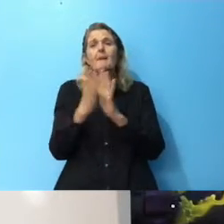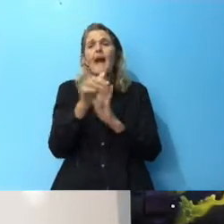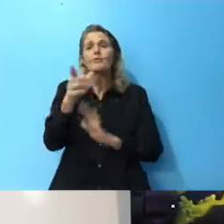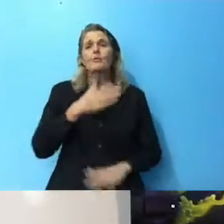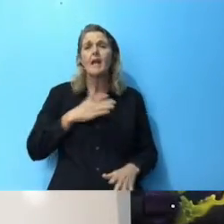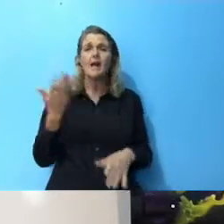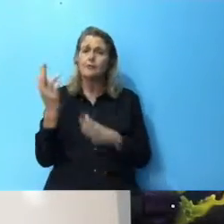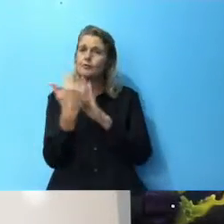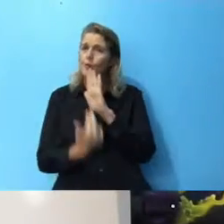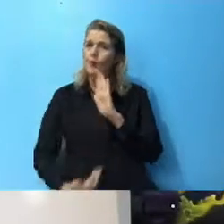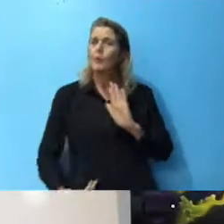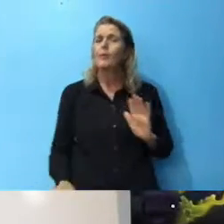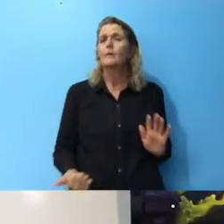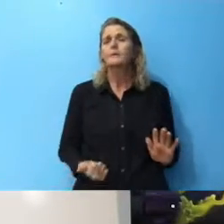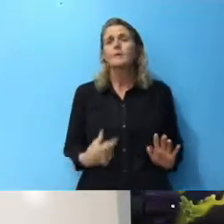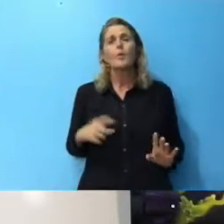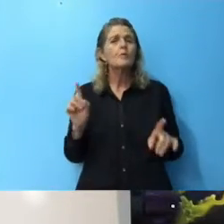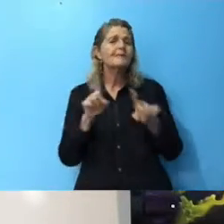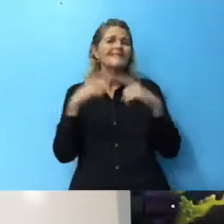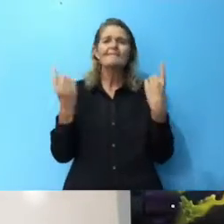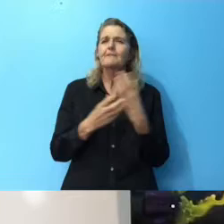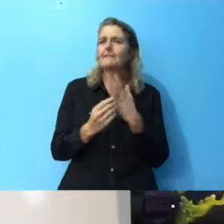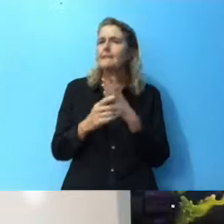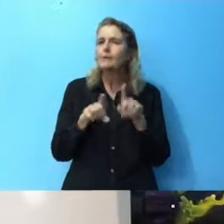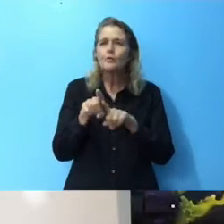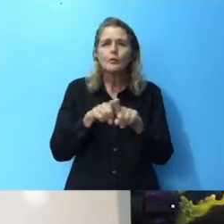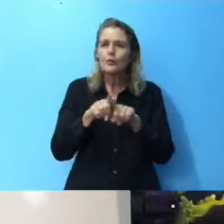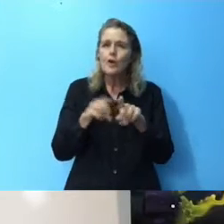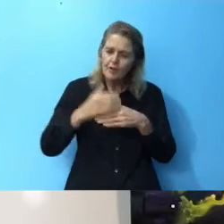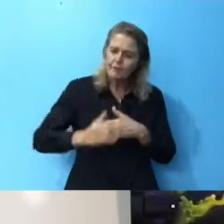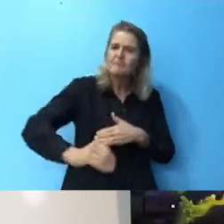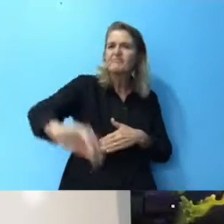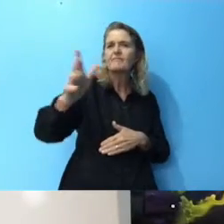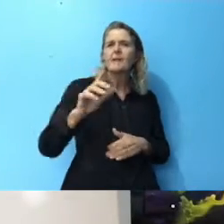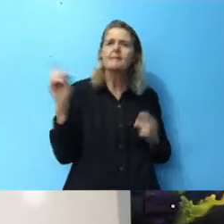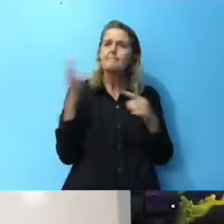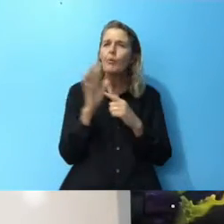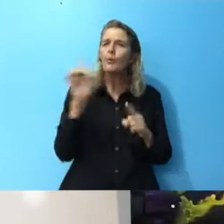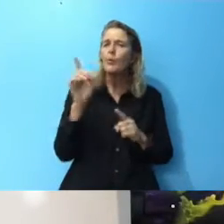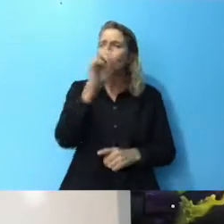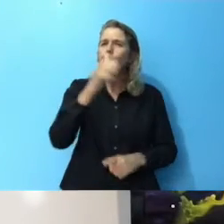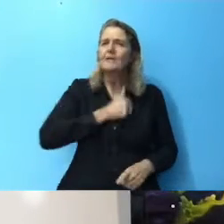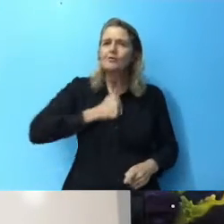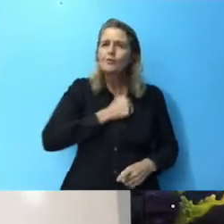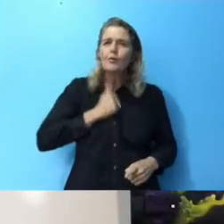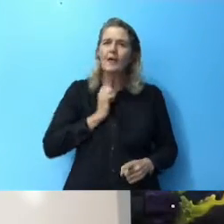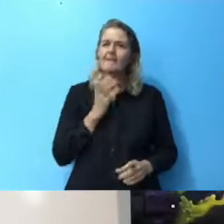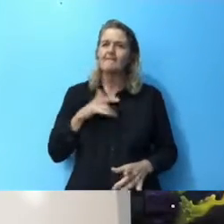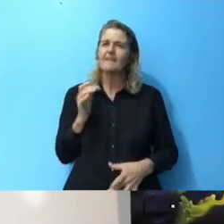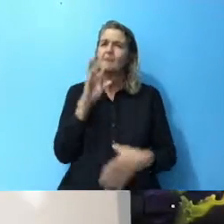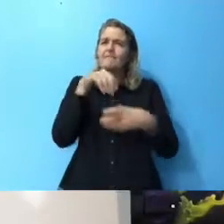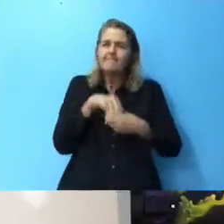you like to work. There's all techniques and many things that you can learn in art, but it's important that you really enjoy it and really engage with what you